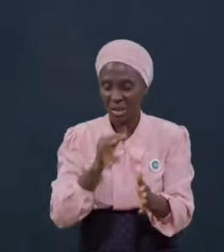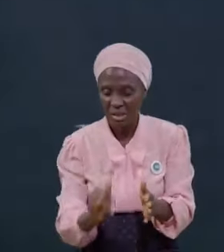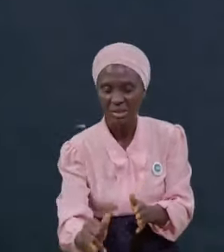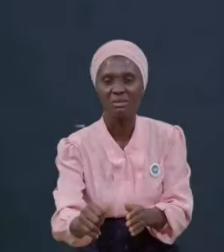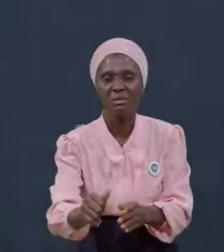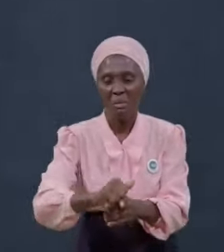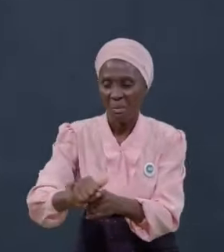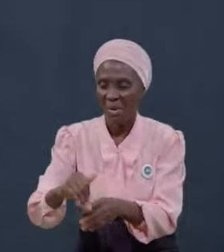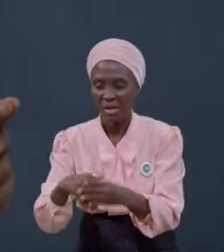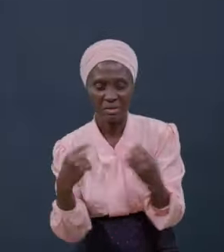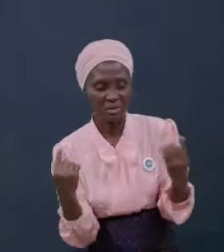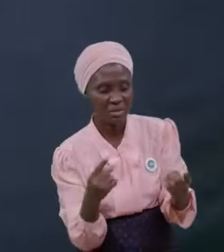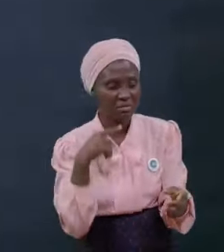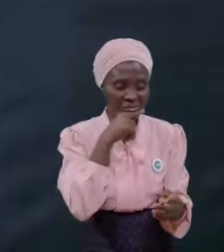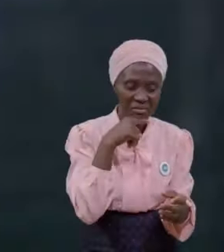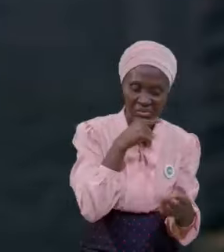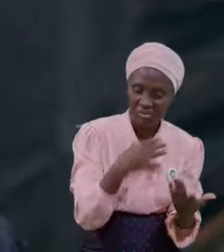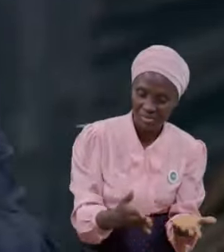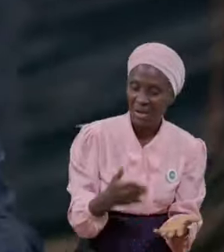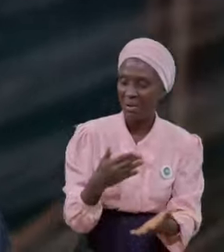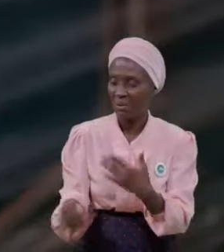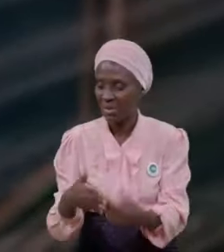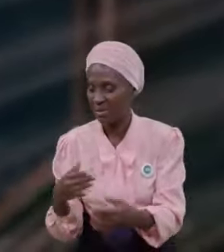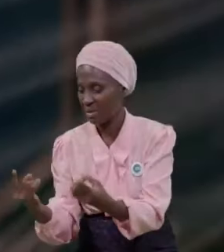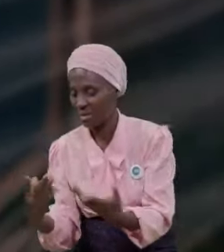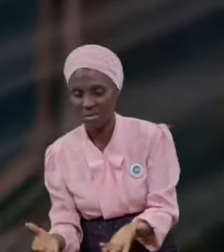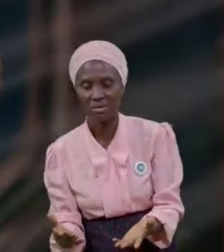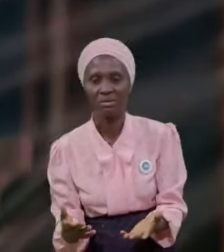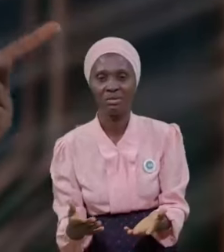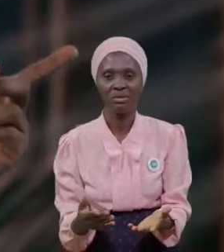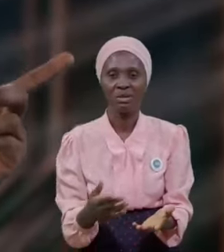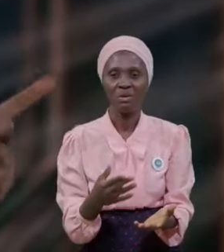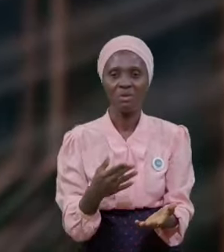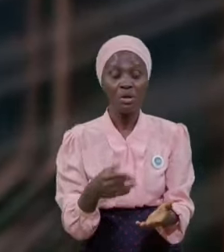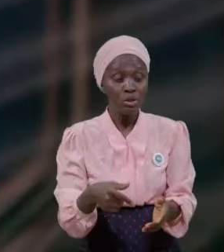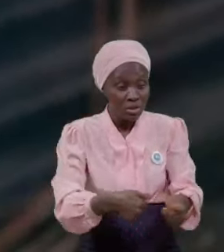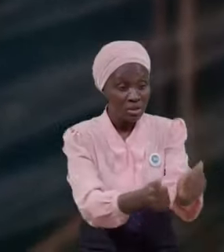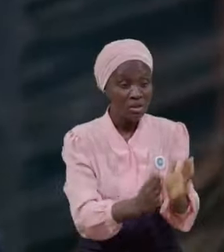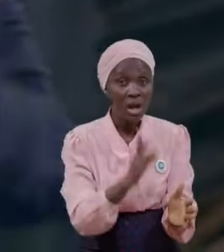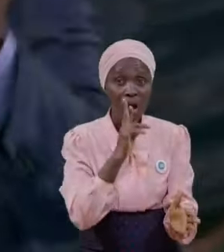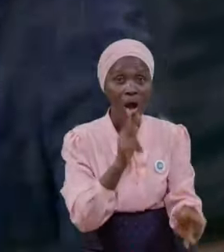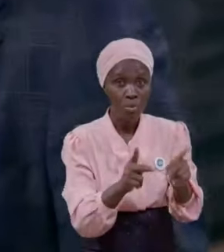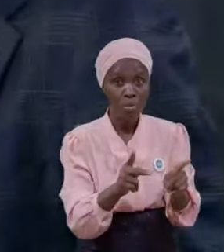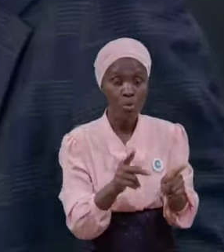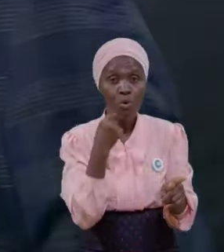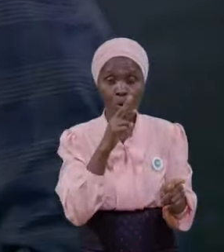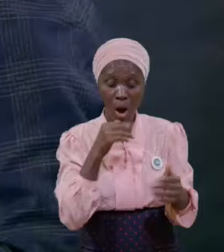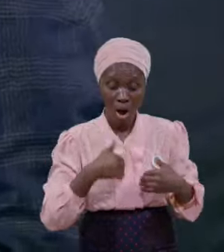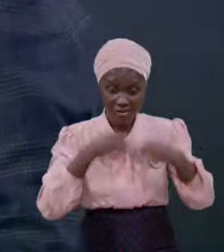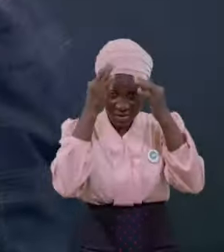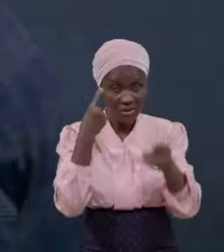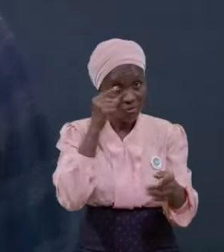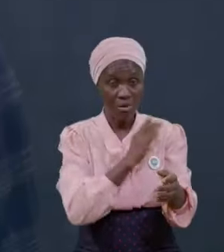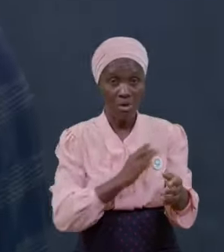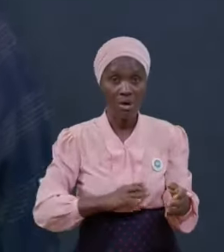sin. Disciples are the people who have decided for Christ the Savior. Disciples